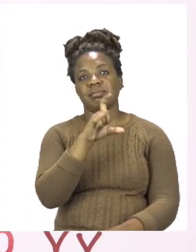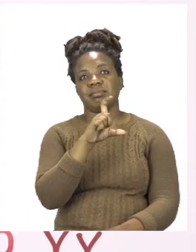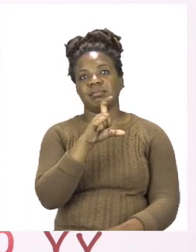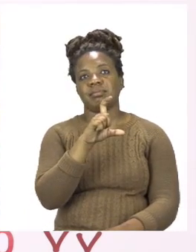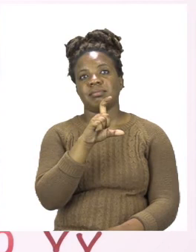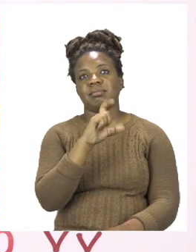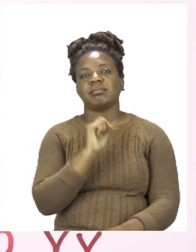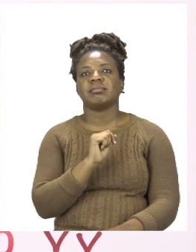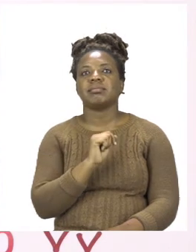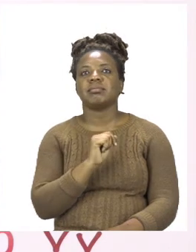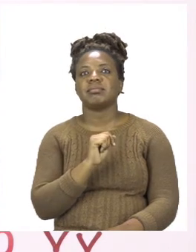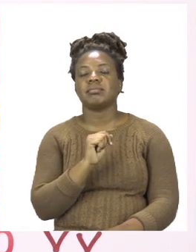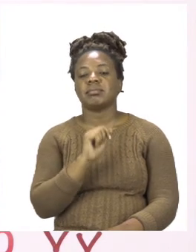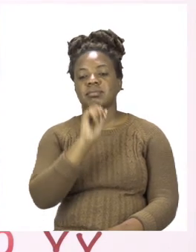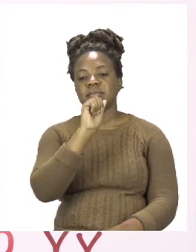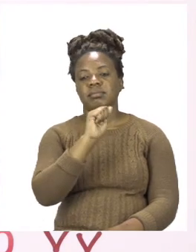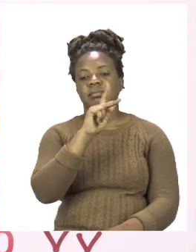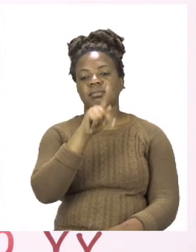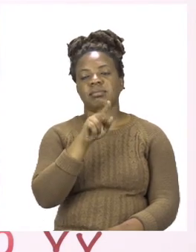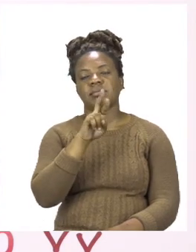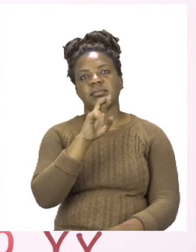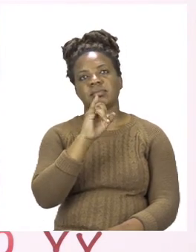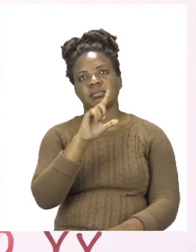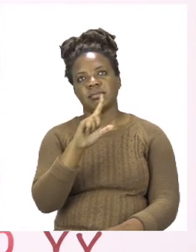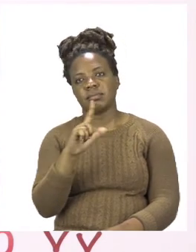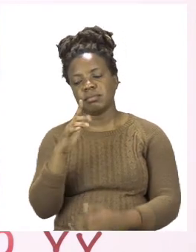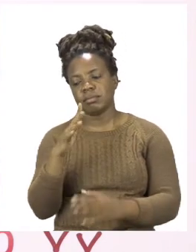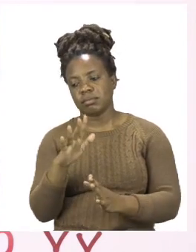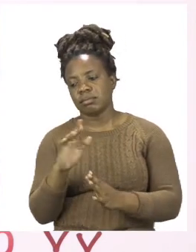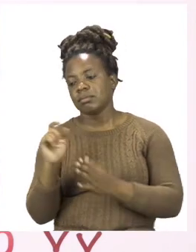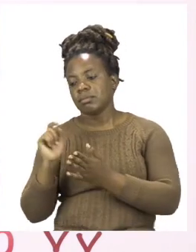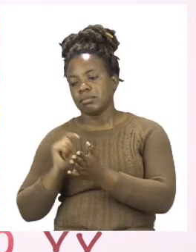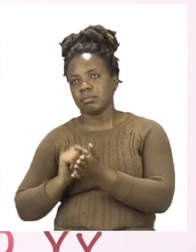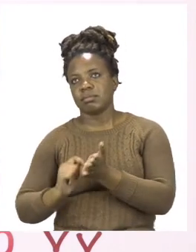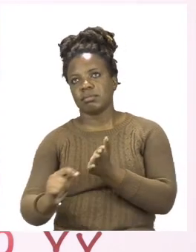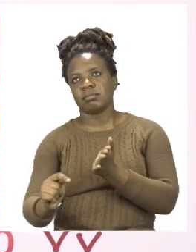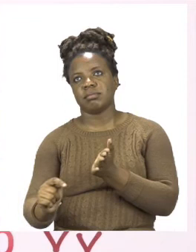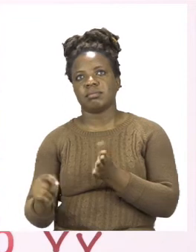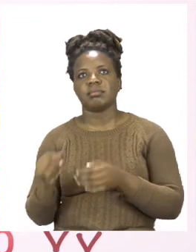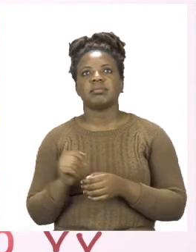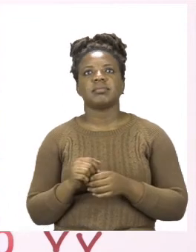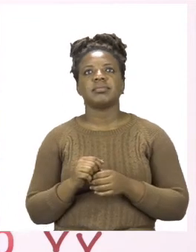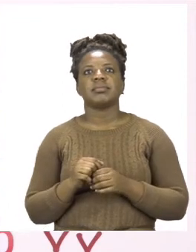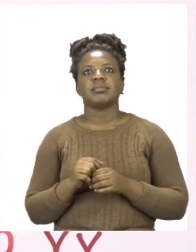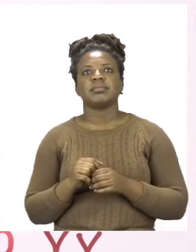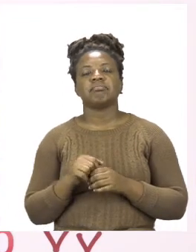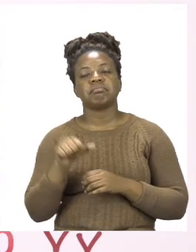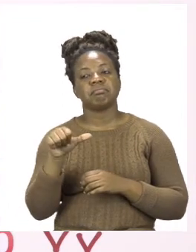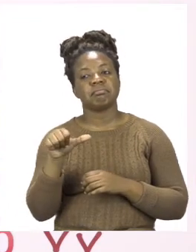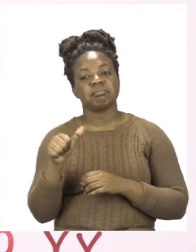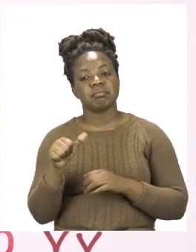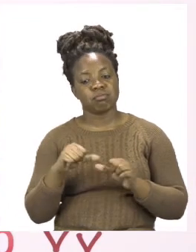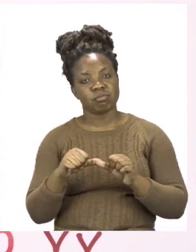And when you're done, please cross out the month April. The rest of the months